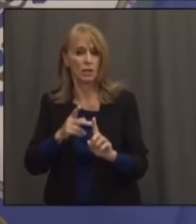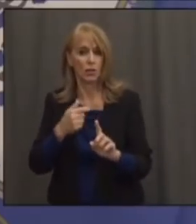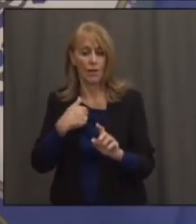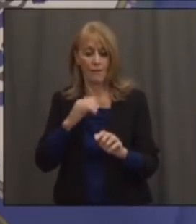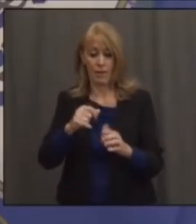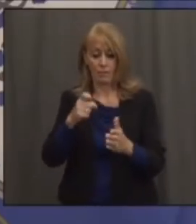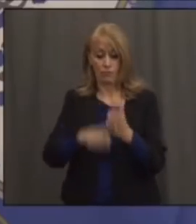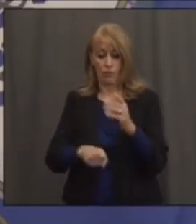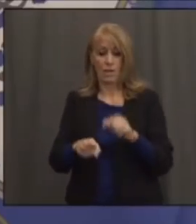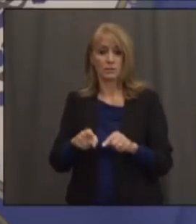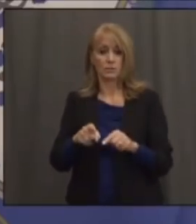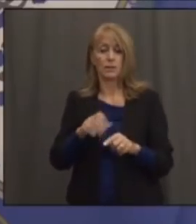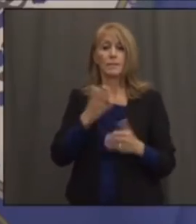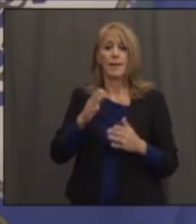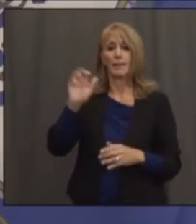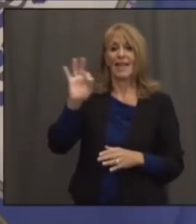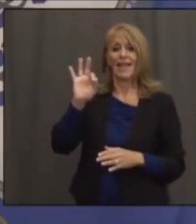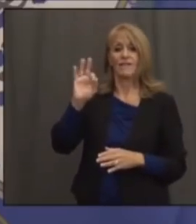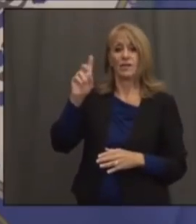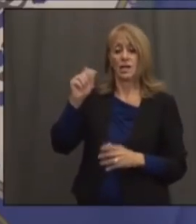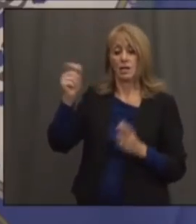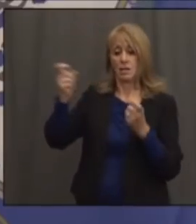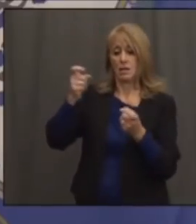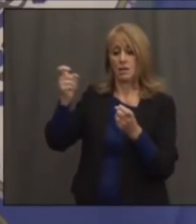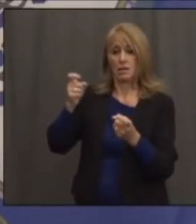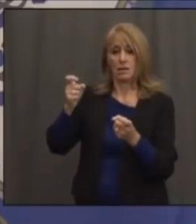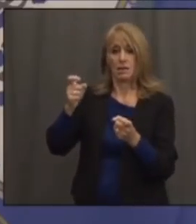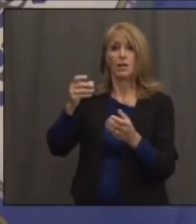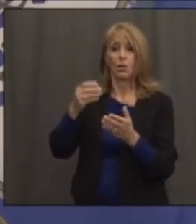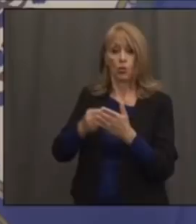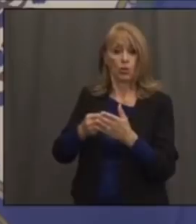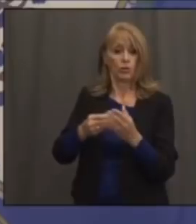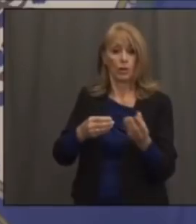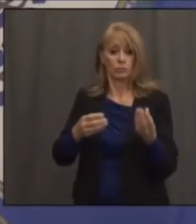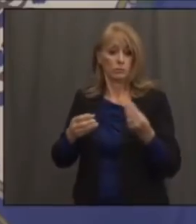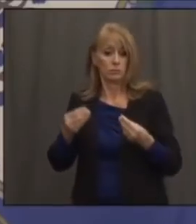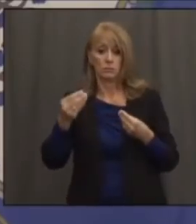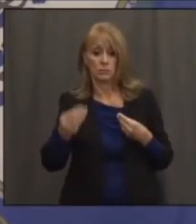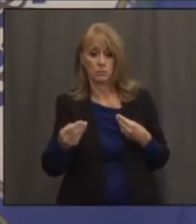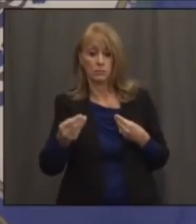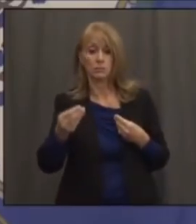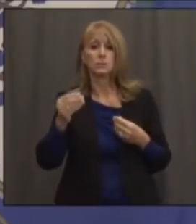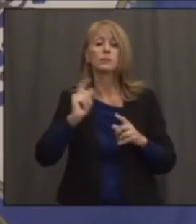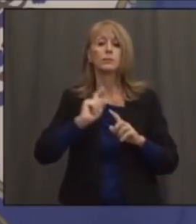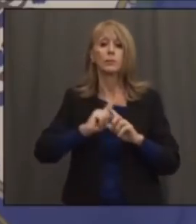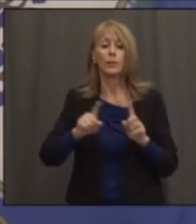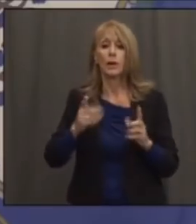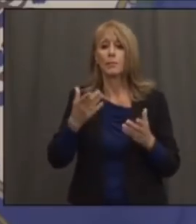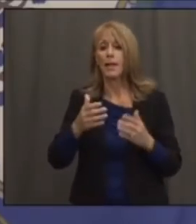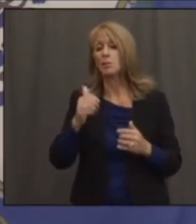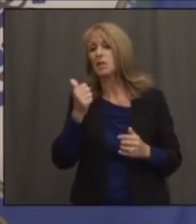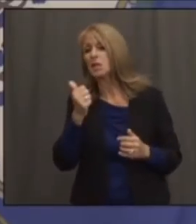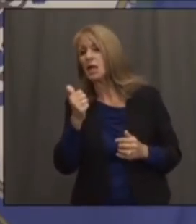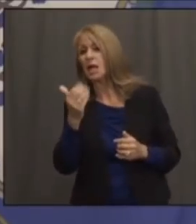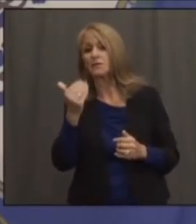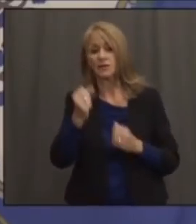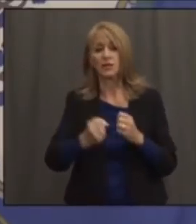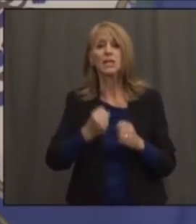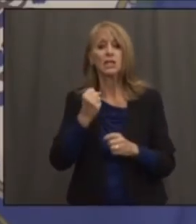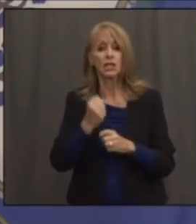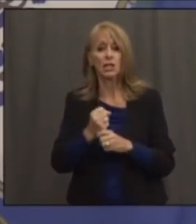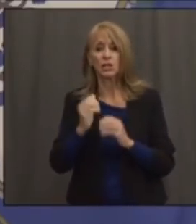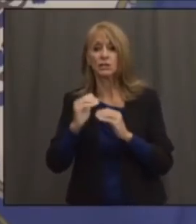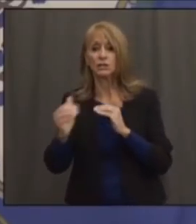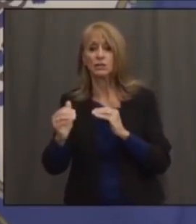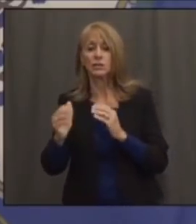maybe you're regulated by the FDA, you get a good rate of return on what you got to do, but over the next 10, 15 years, and then you go into